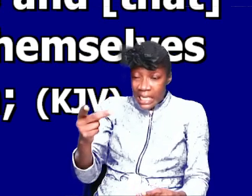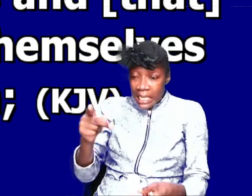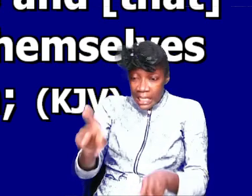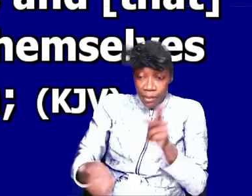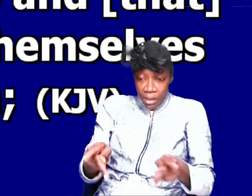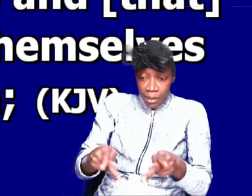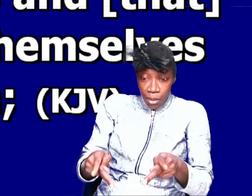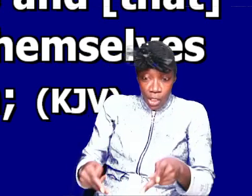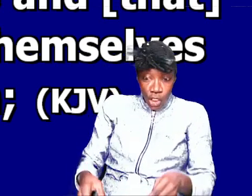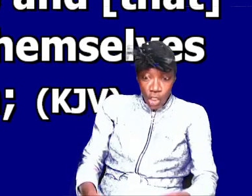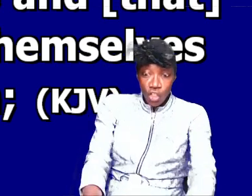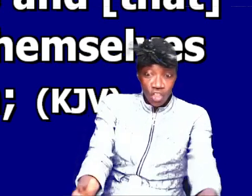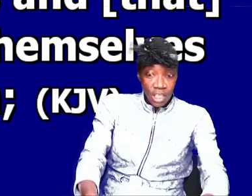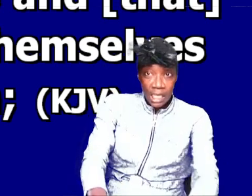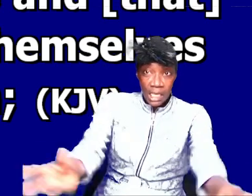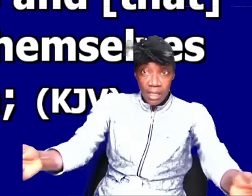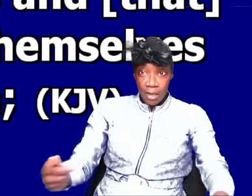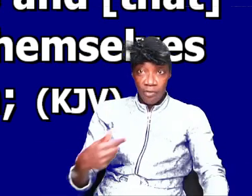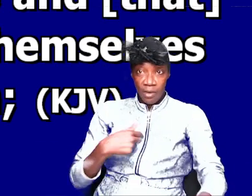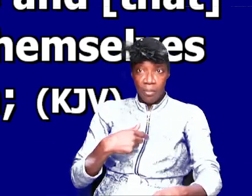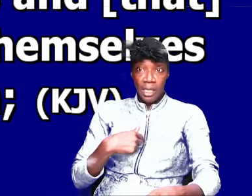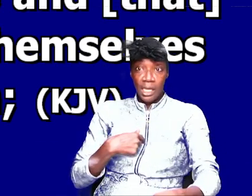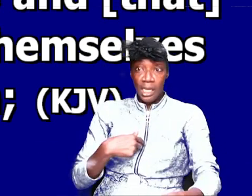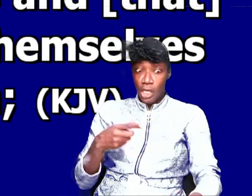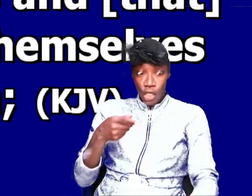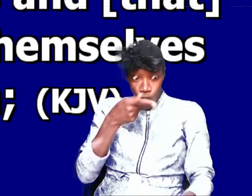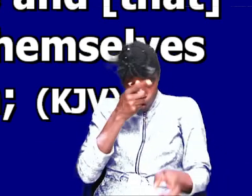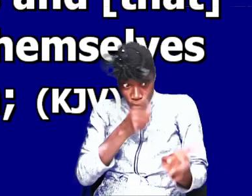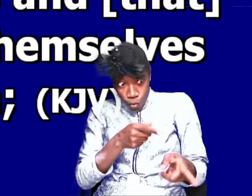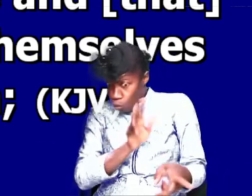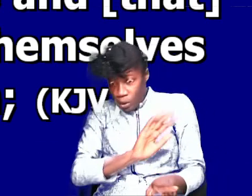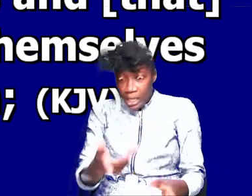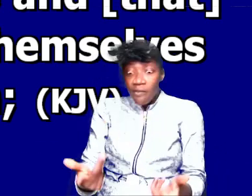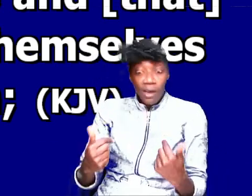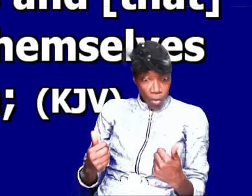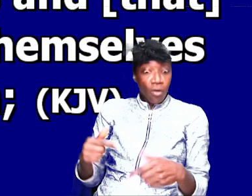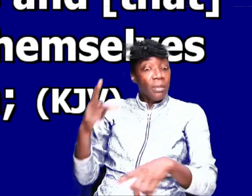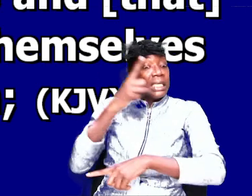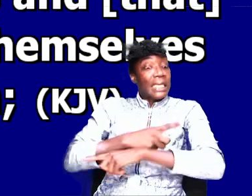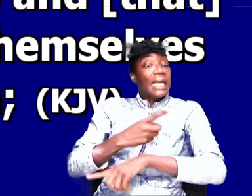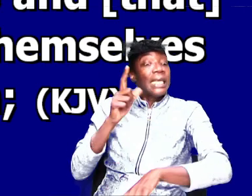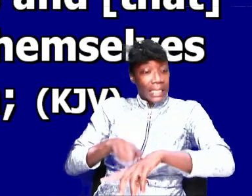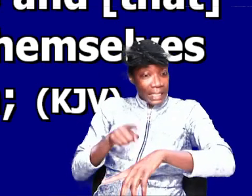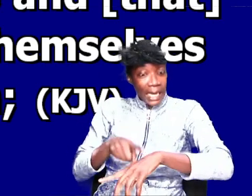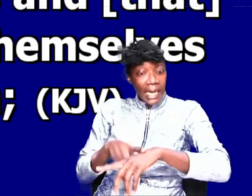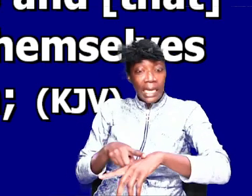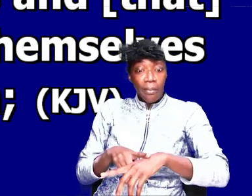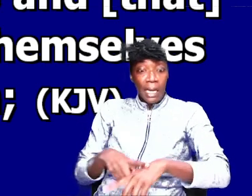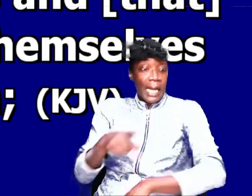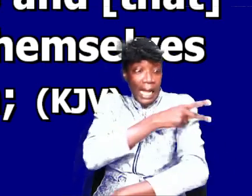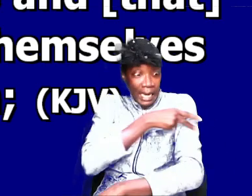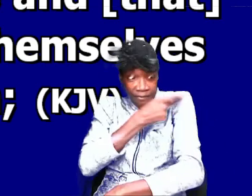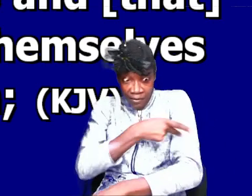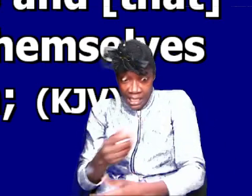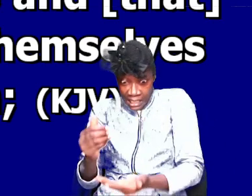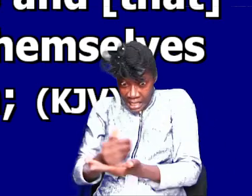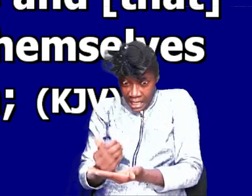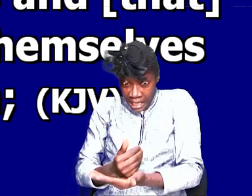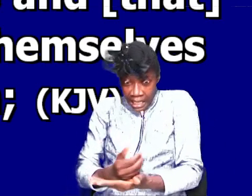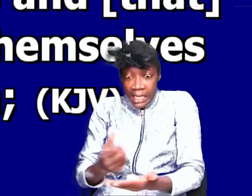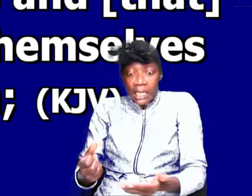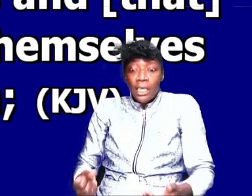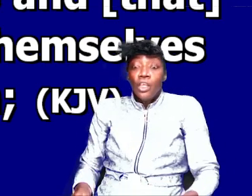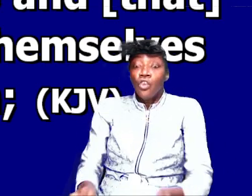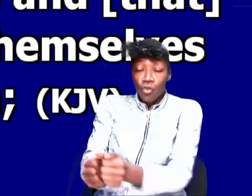me, and that thou camest not within the days appointed, and that the Philistines gathered themselves